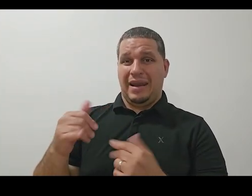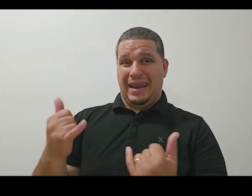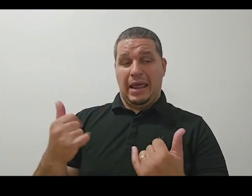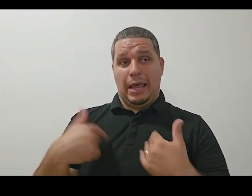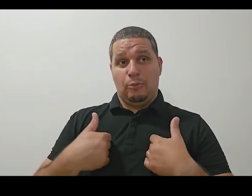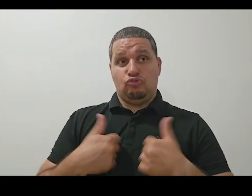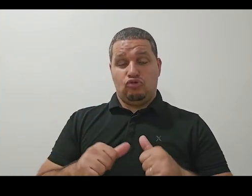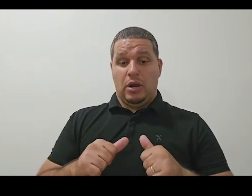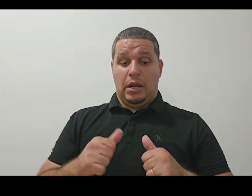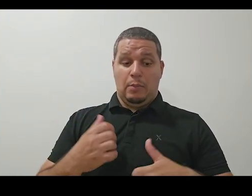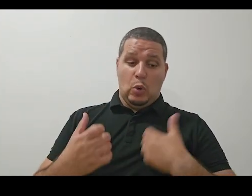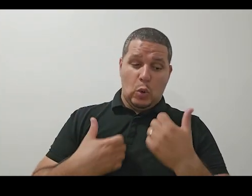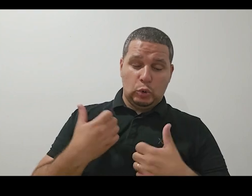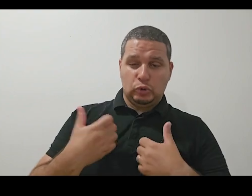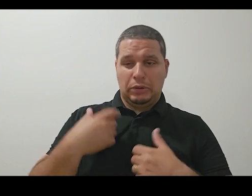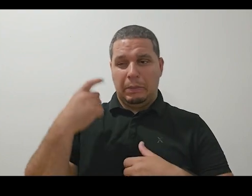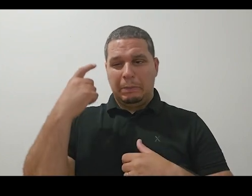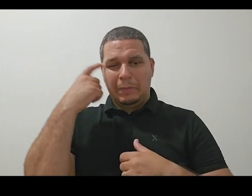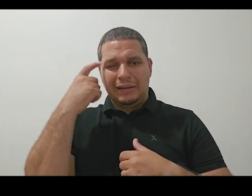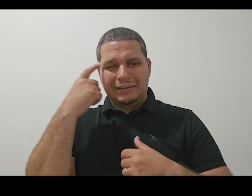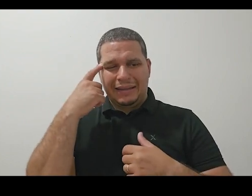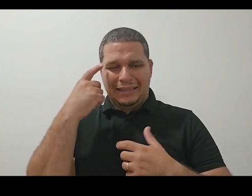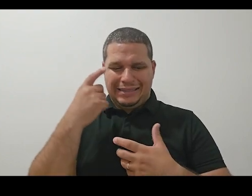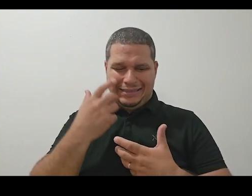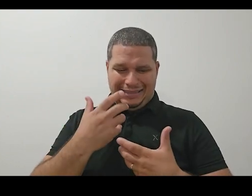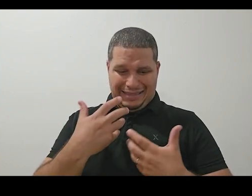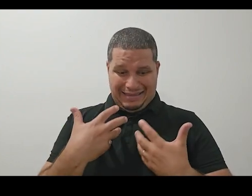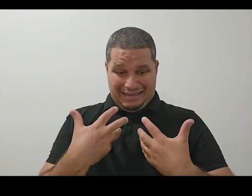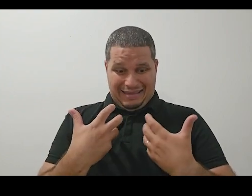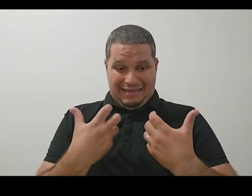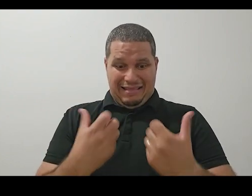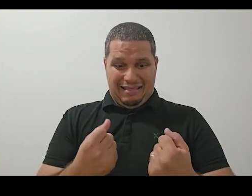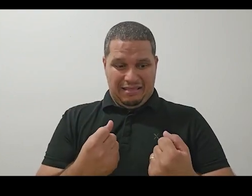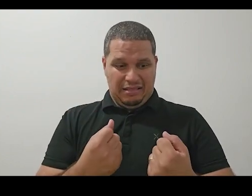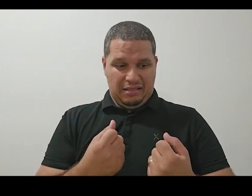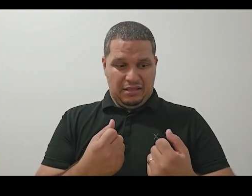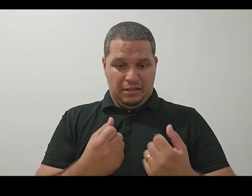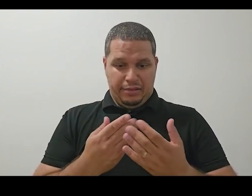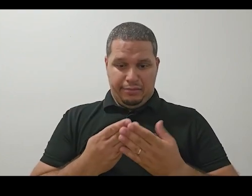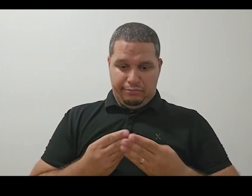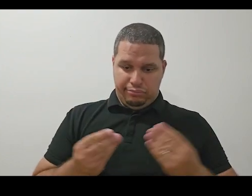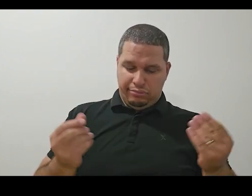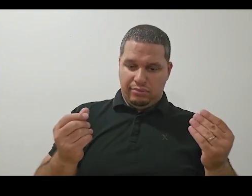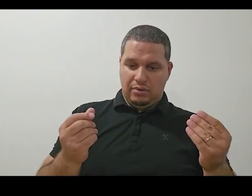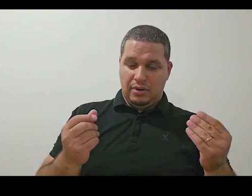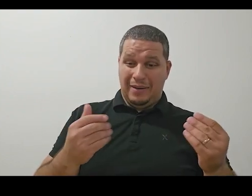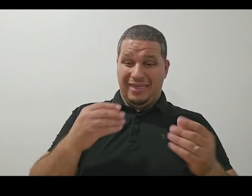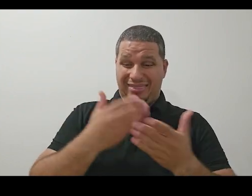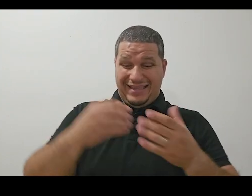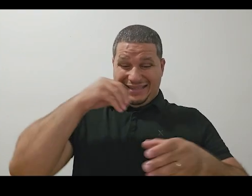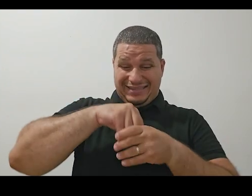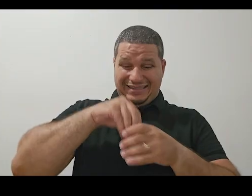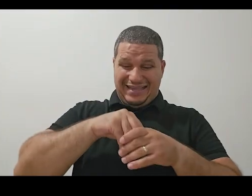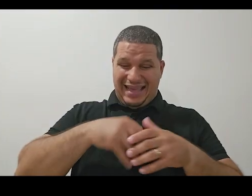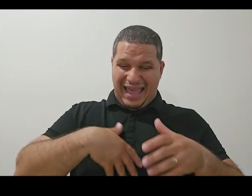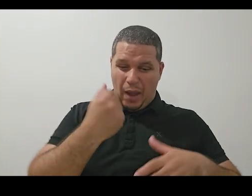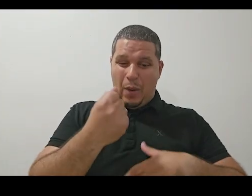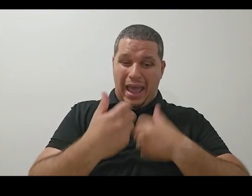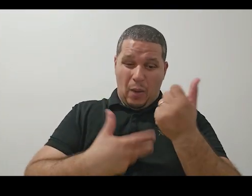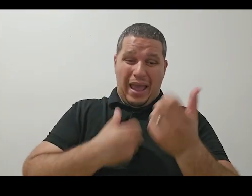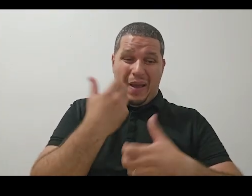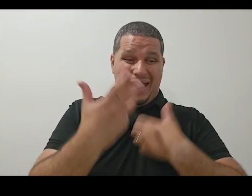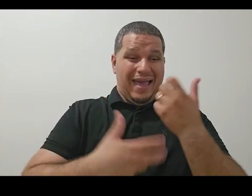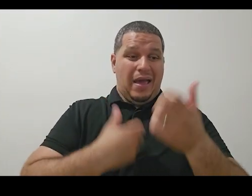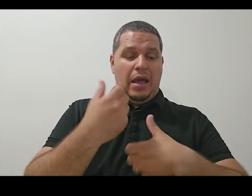am trying to emotionally and mentally heal and discharge things that are inside of me. And now